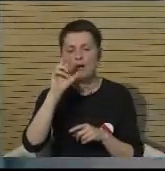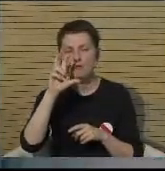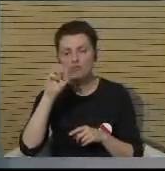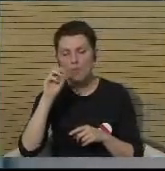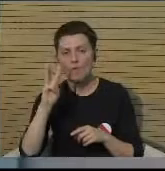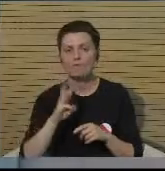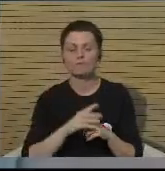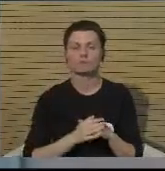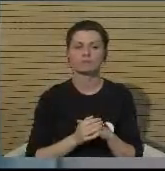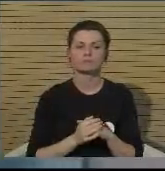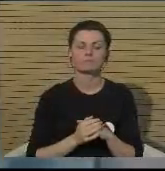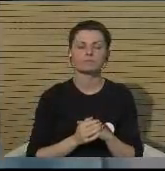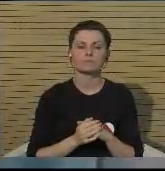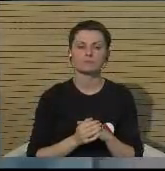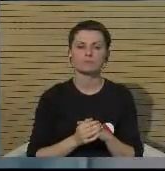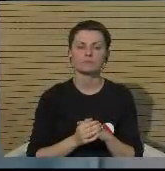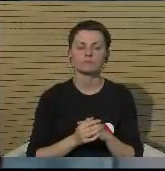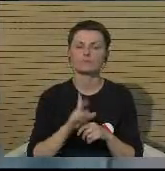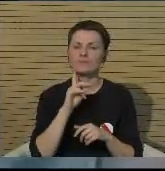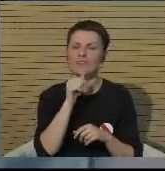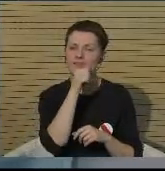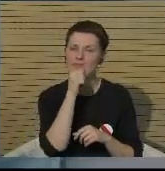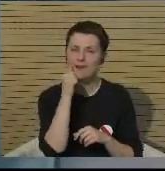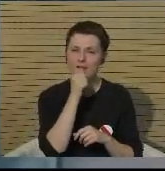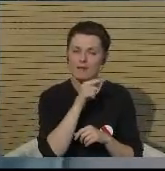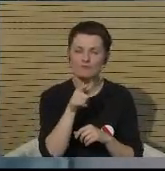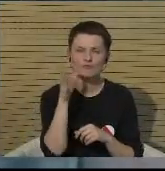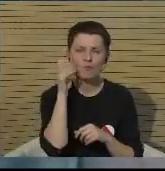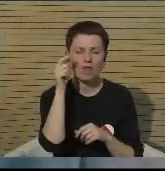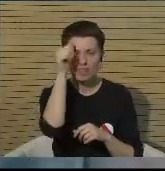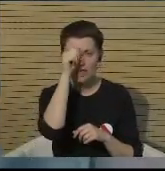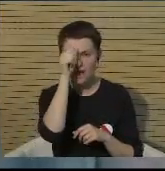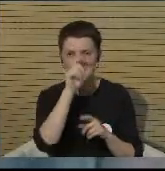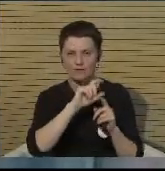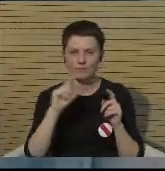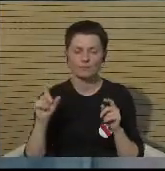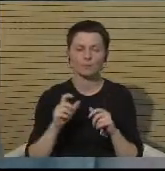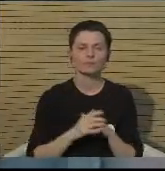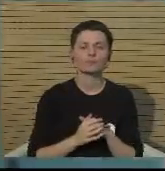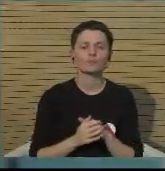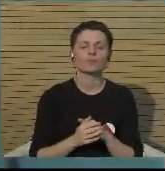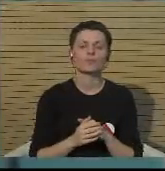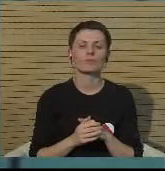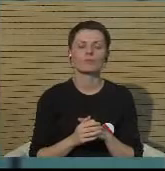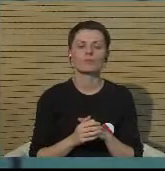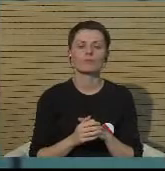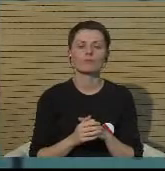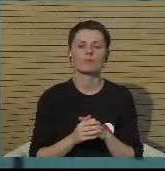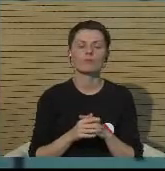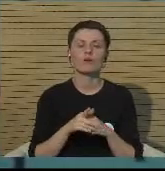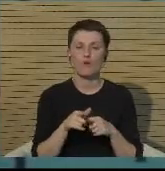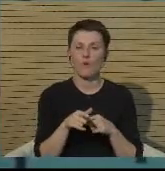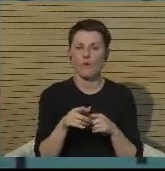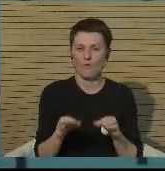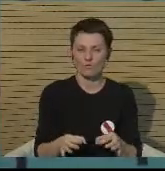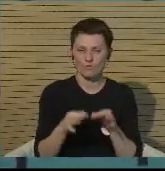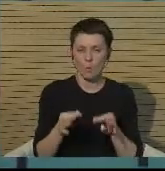Gorbachev, and other people. It's a mysterious name. It's a little bit,